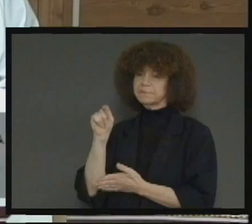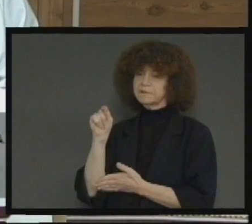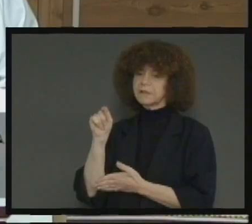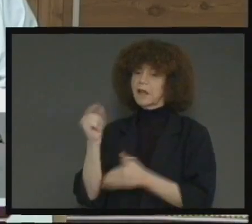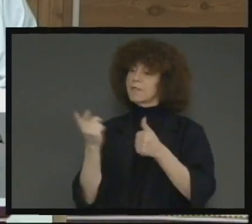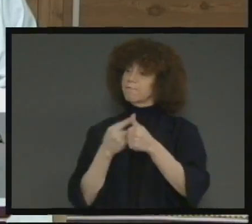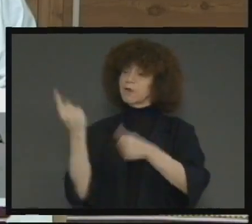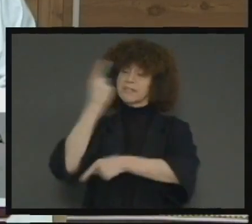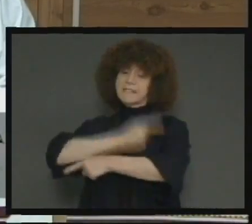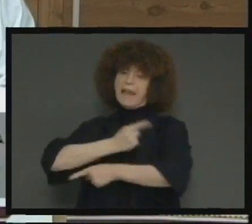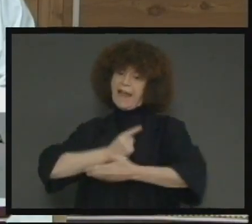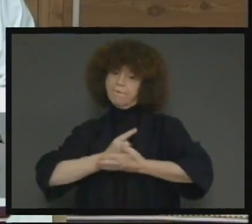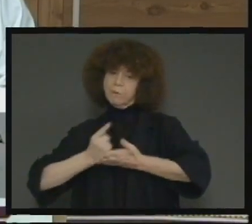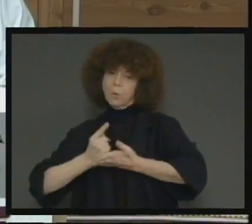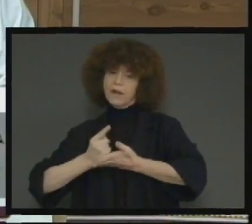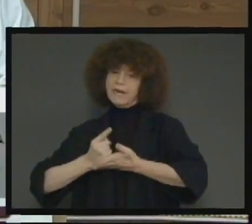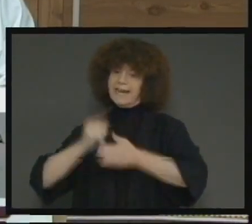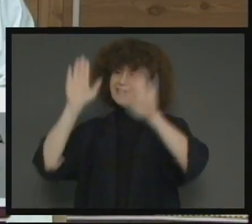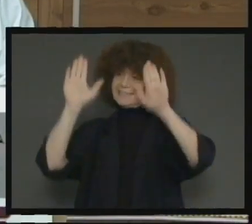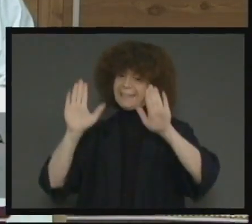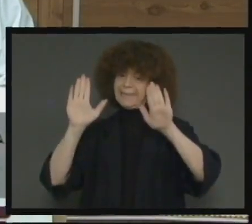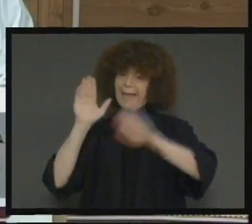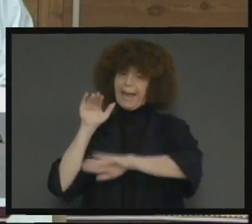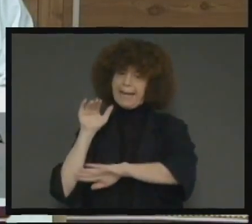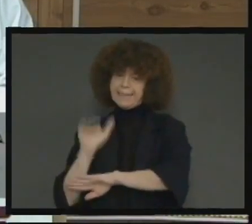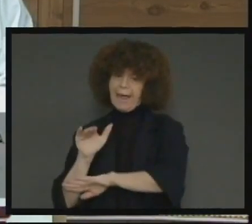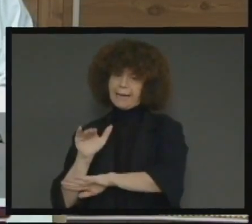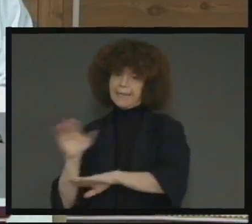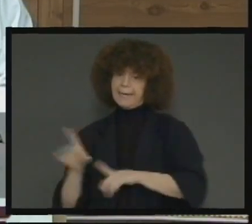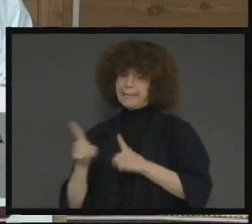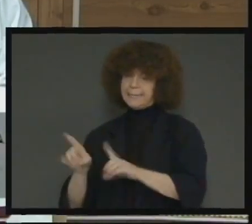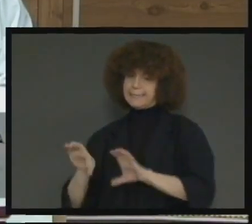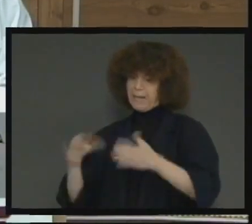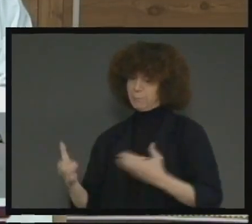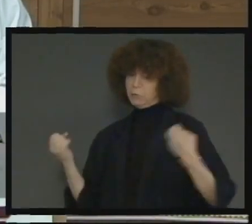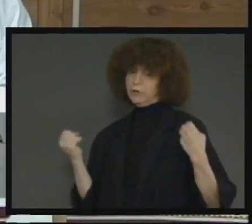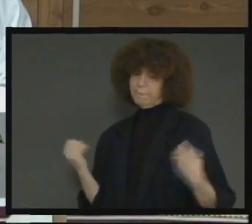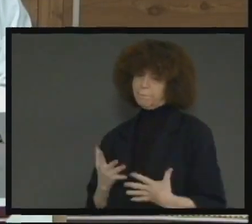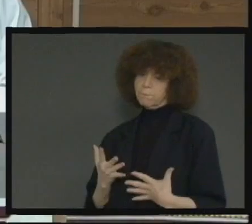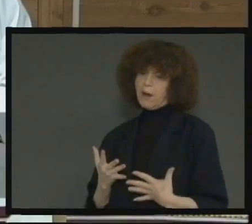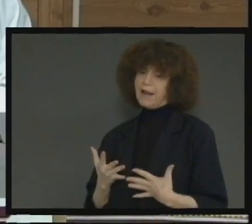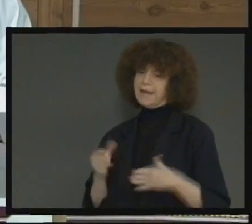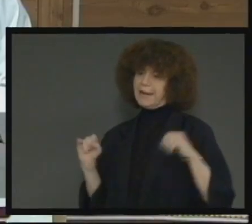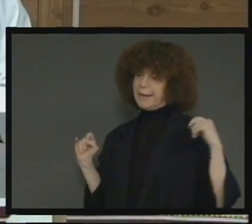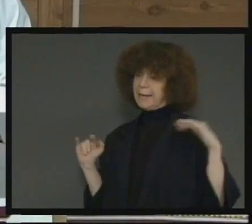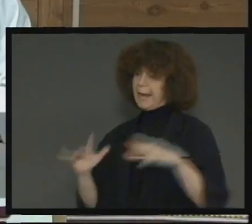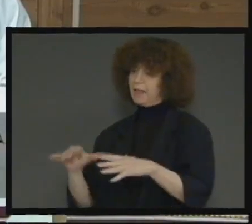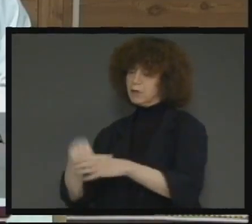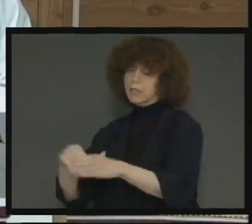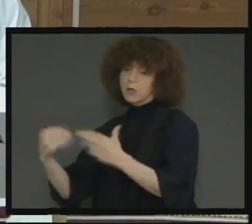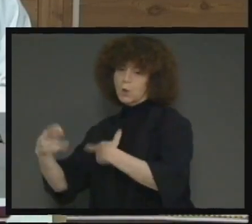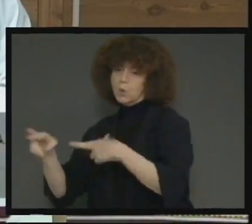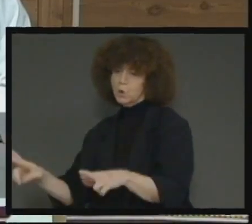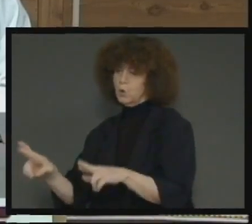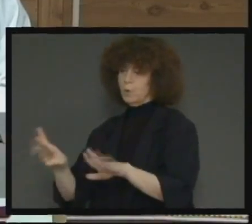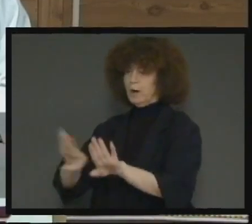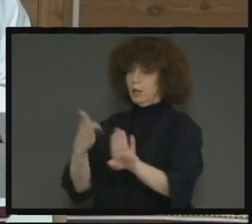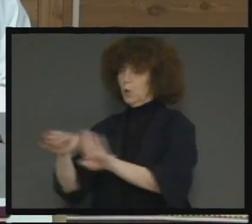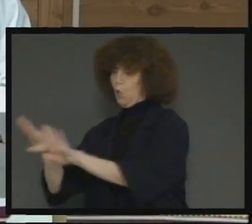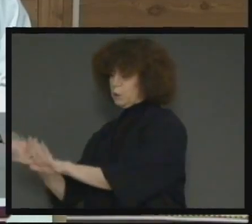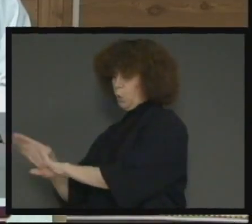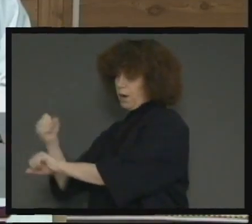show me now your ways, that I may know you in order to find favor in your sight. Consider, too,